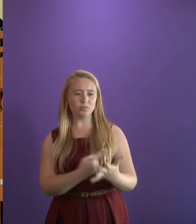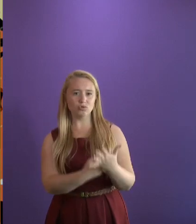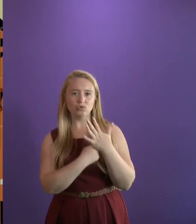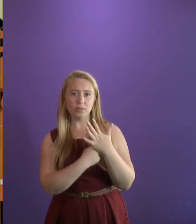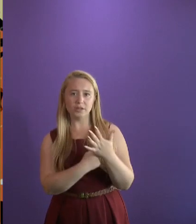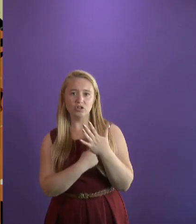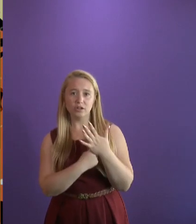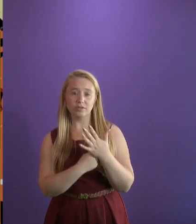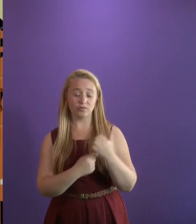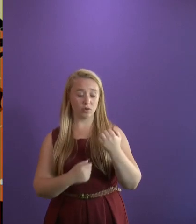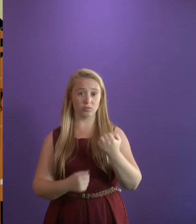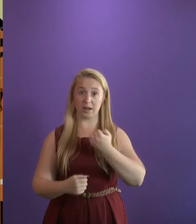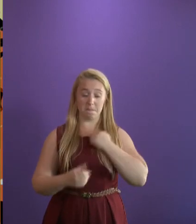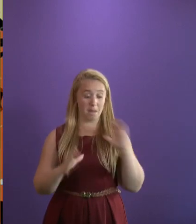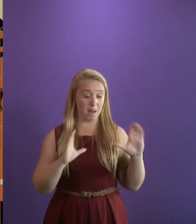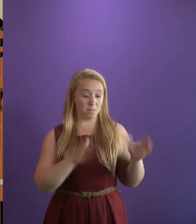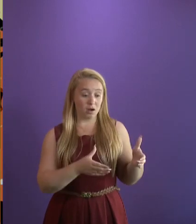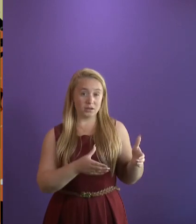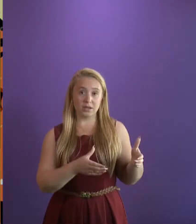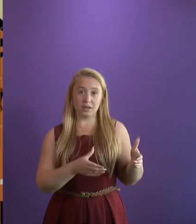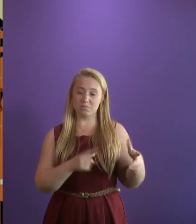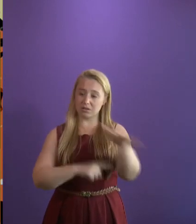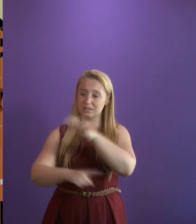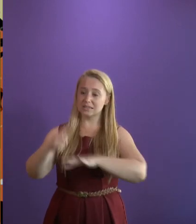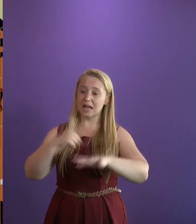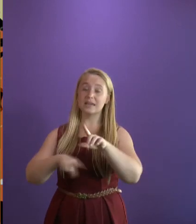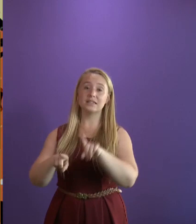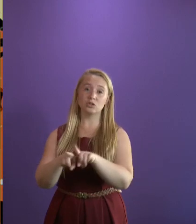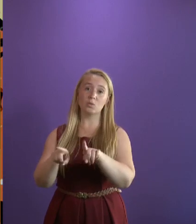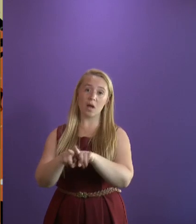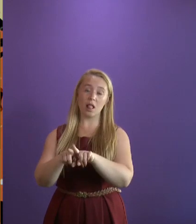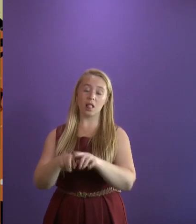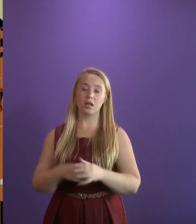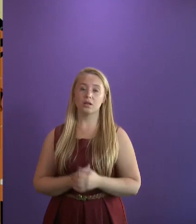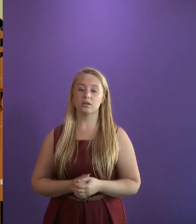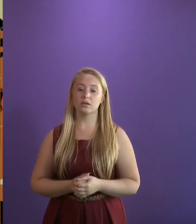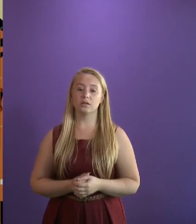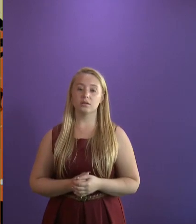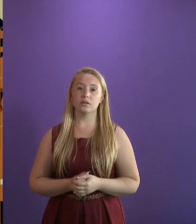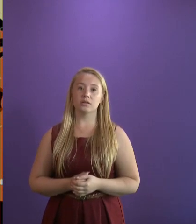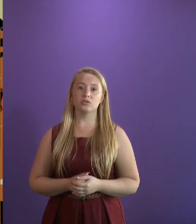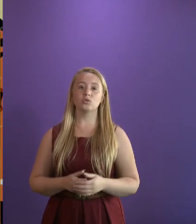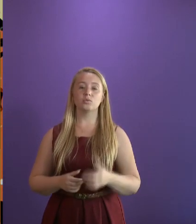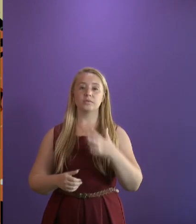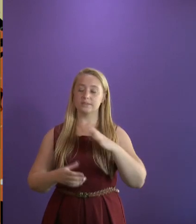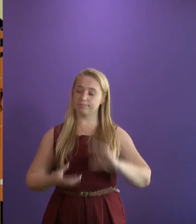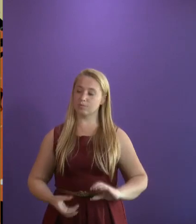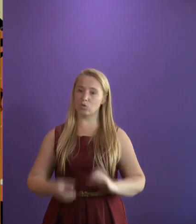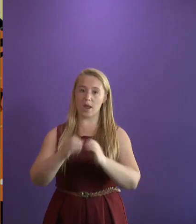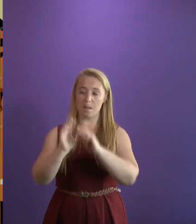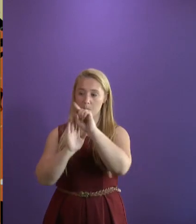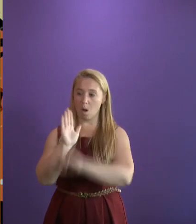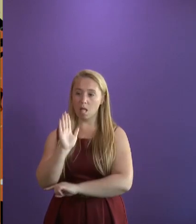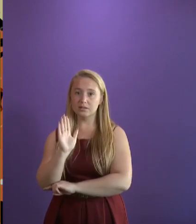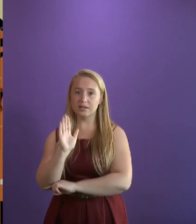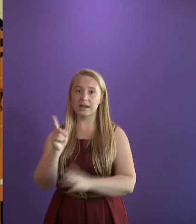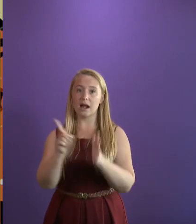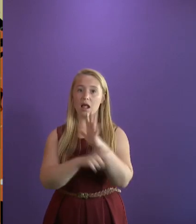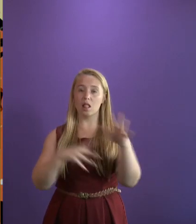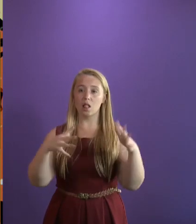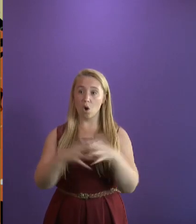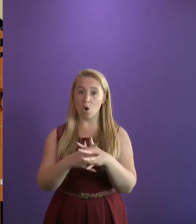within our own parties and from society? Of course, we need to be making laws and policy, but the barriers